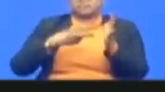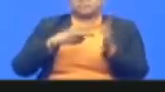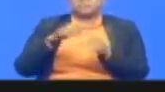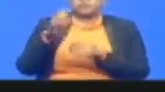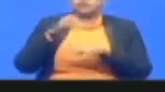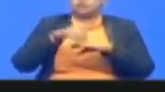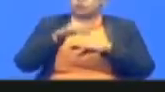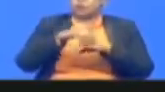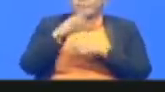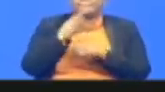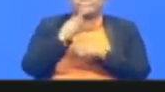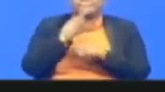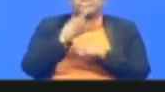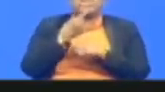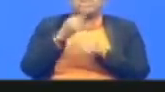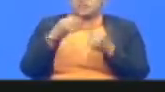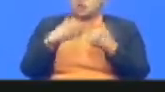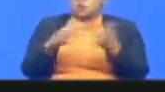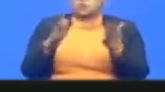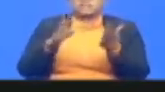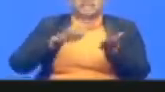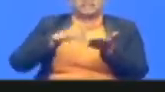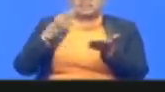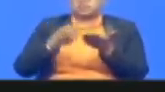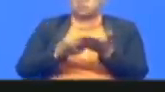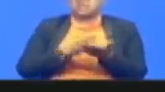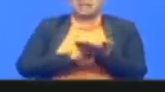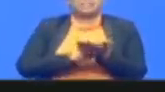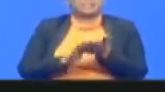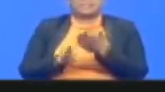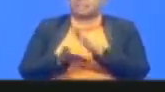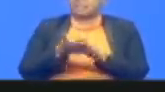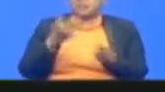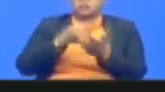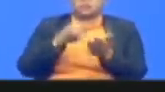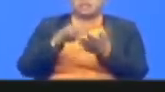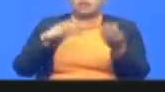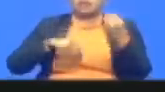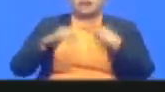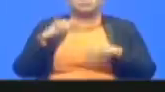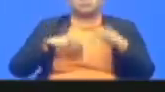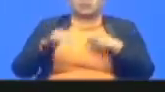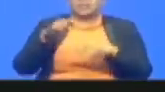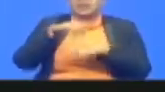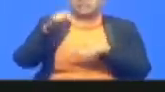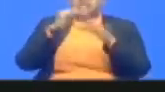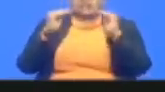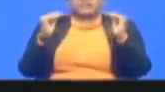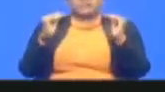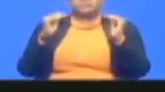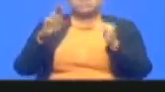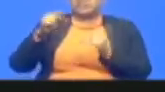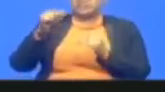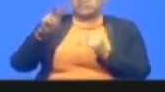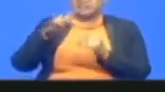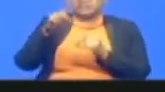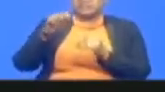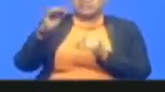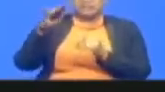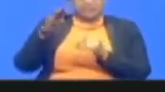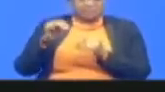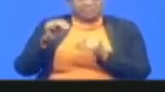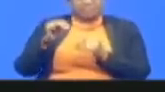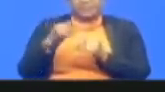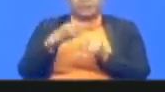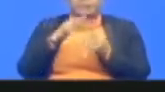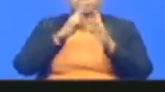lost revenues are nothing compared to monies lost in the corruption area at the national level. NTV's Zainab Ismail reports on